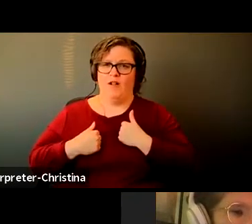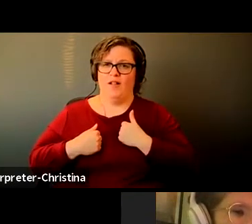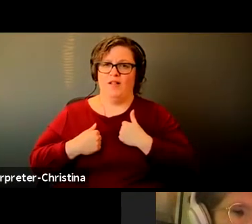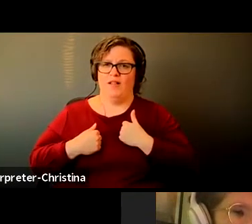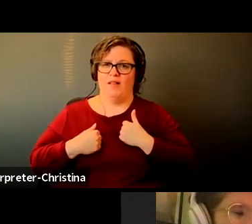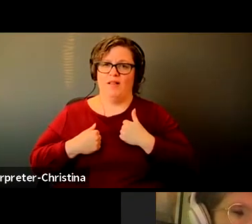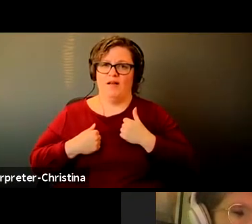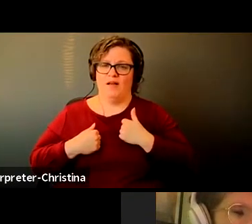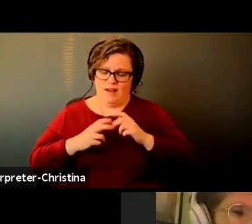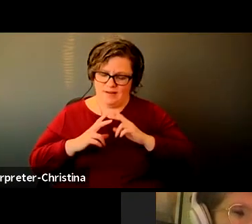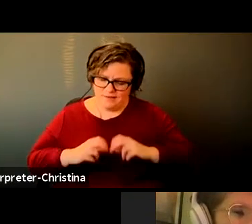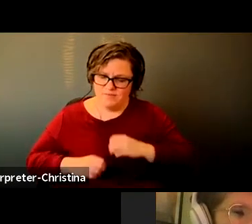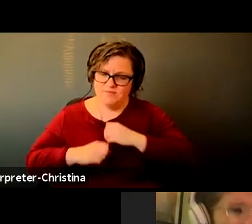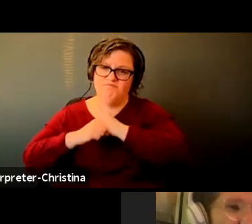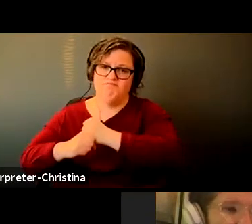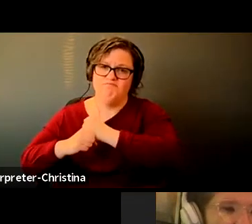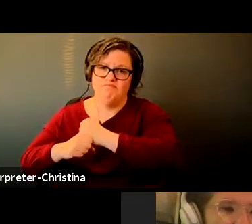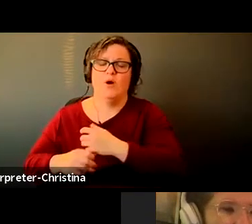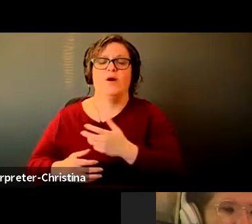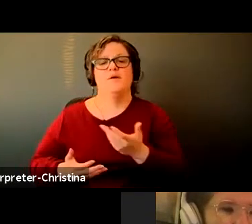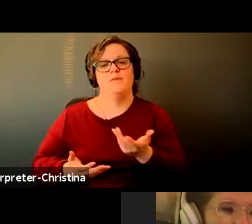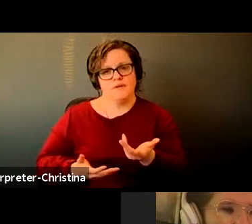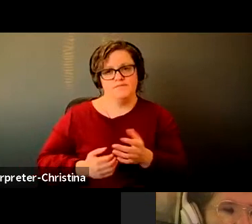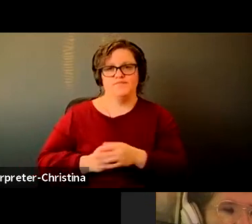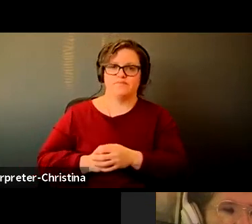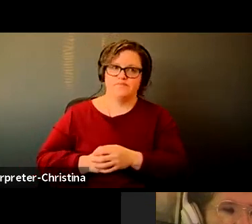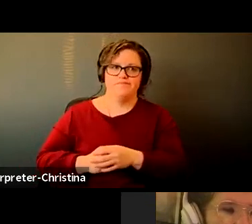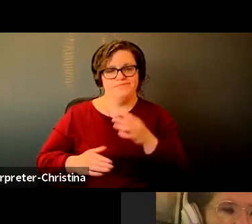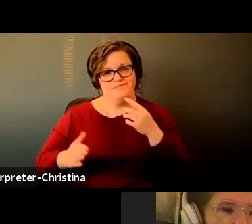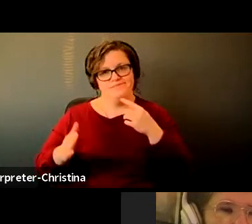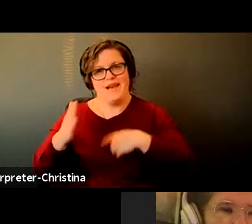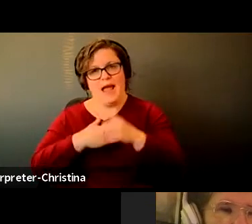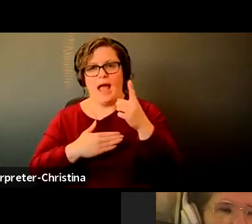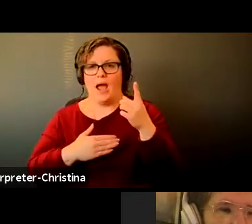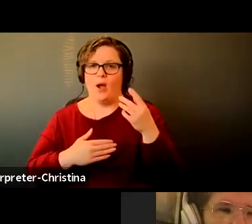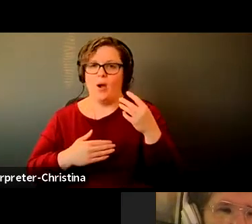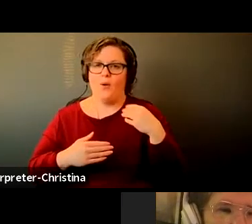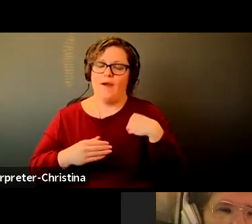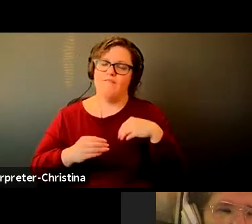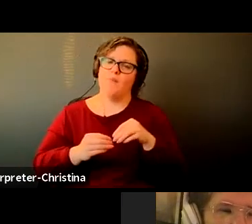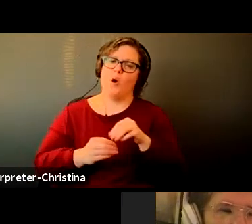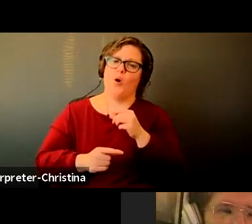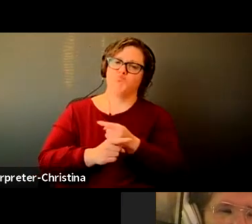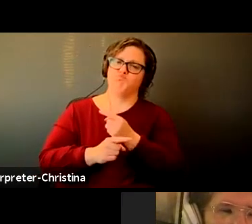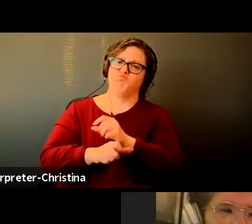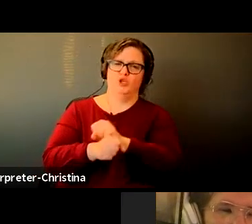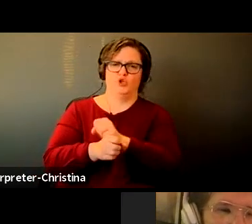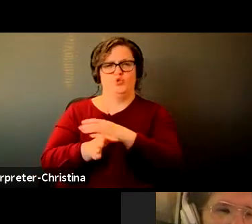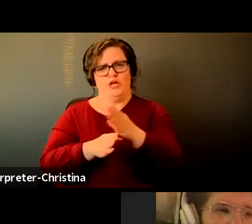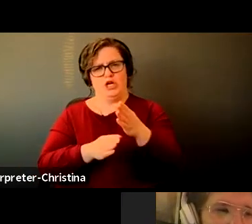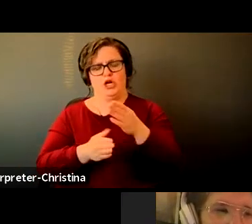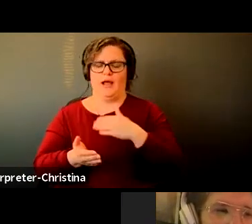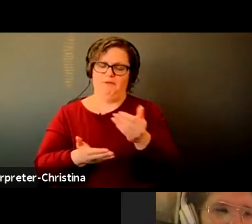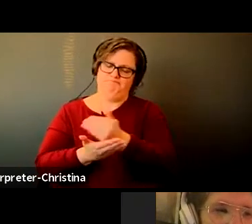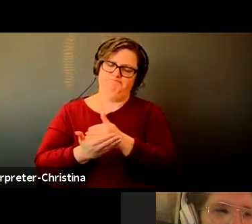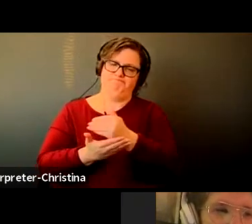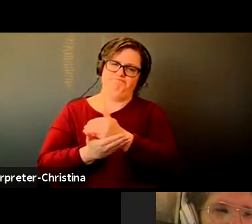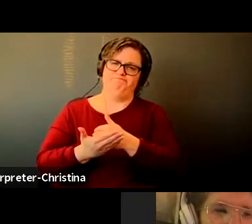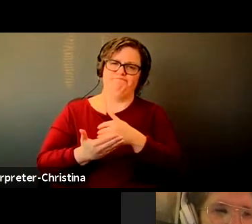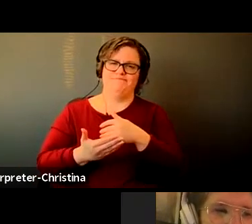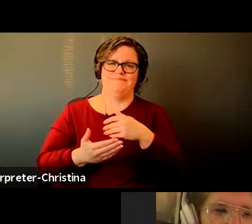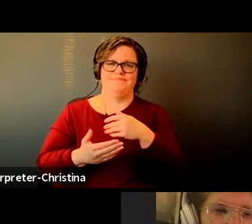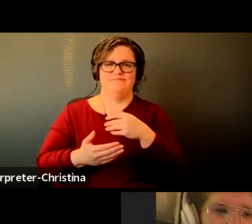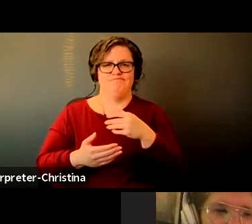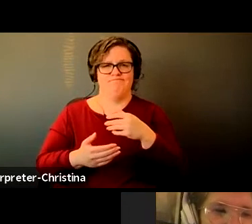I've there's a way in which now I have more of a career, in the sense of like, you know, I'm earning my living from my art, which is true. And there are certain